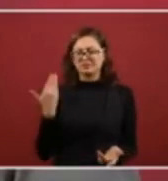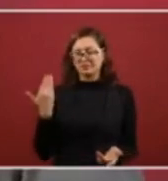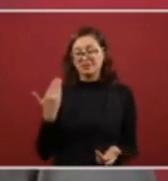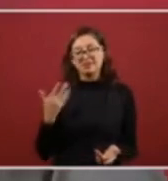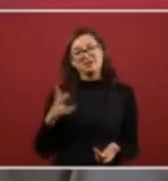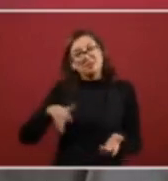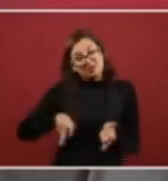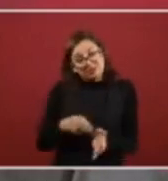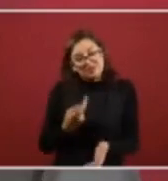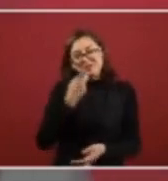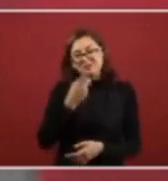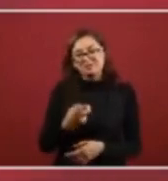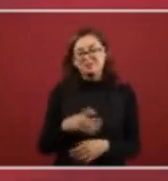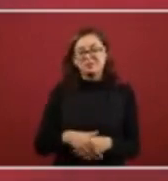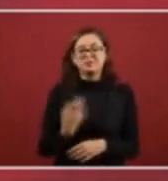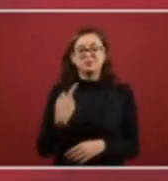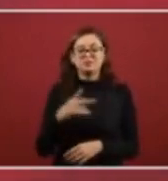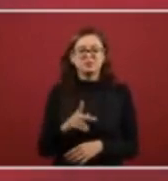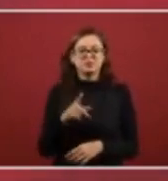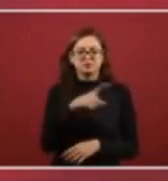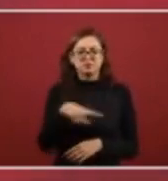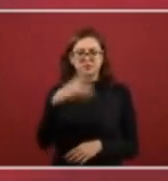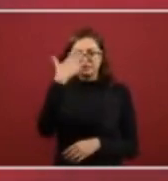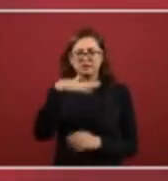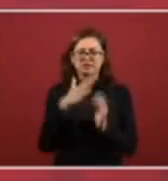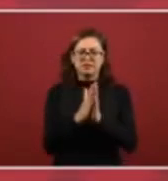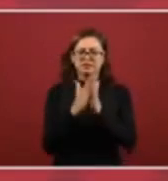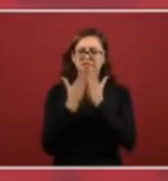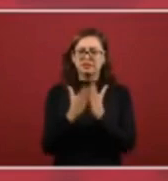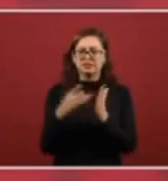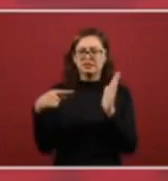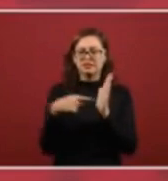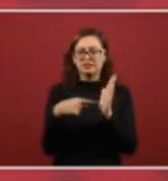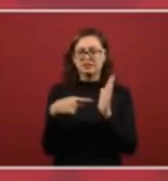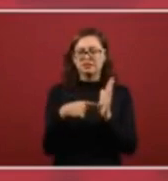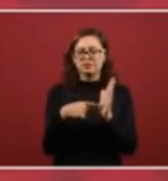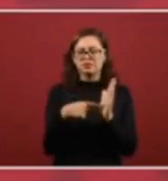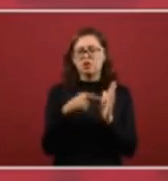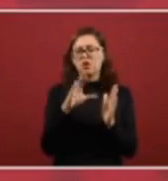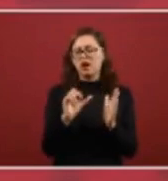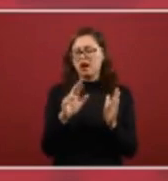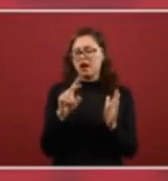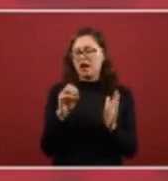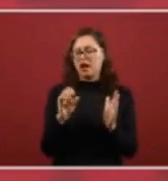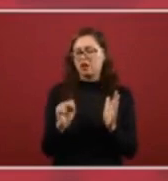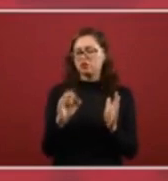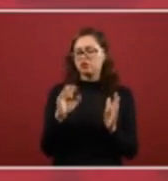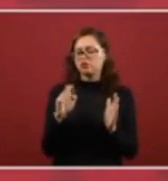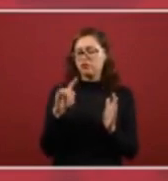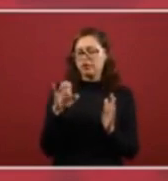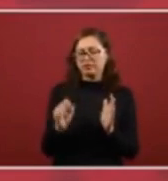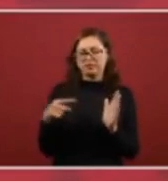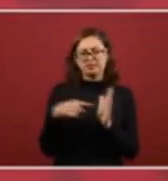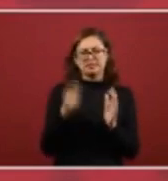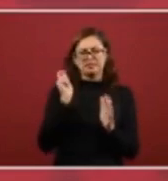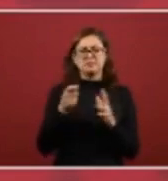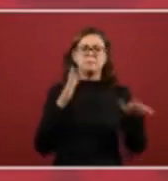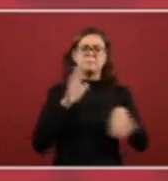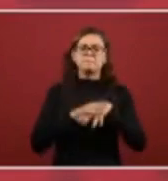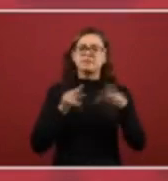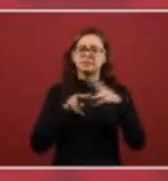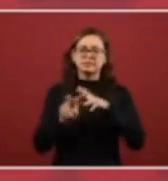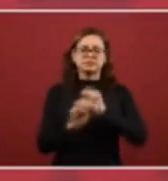but I spoke of that novel from Carlos Fuentes, and the